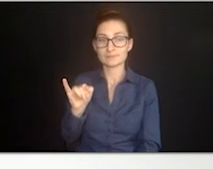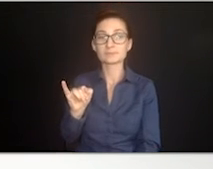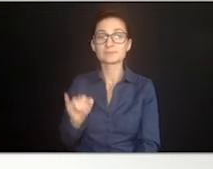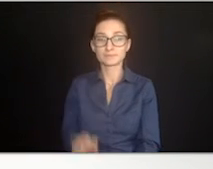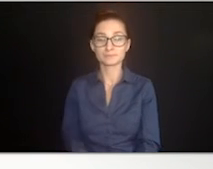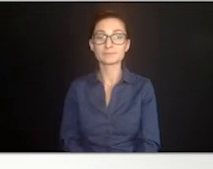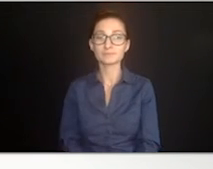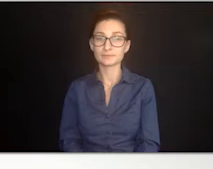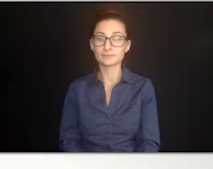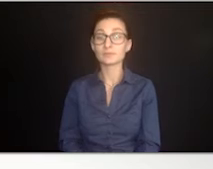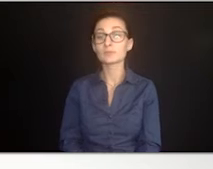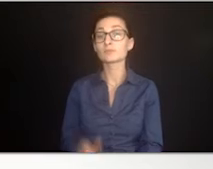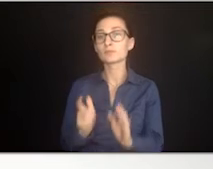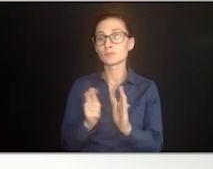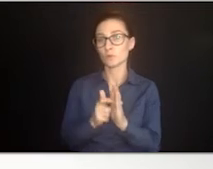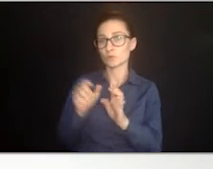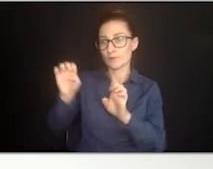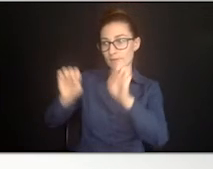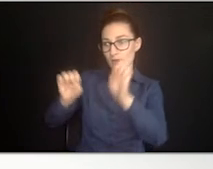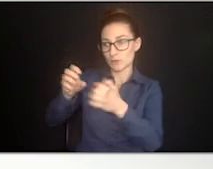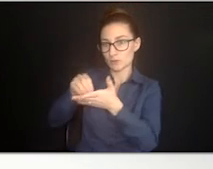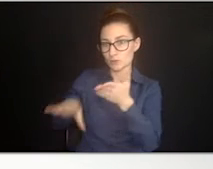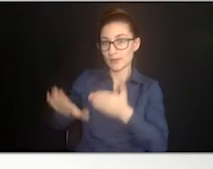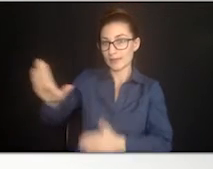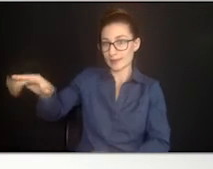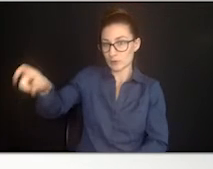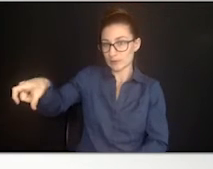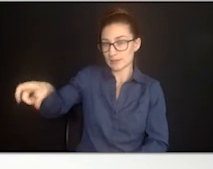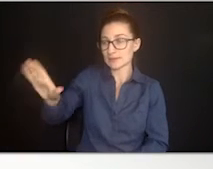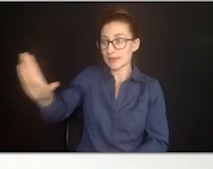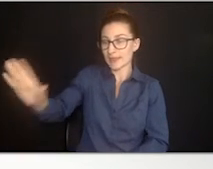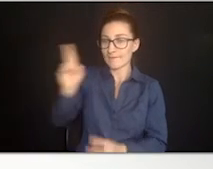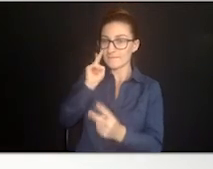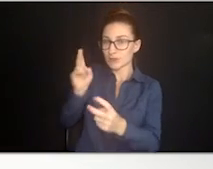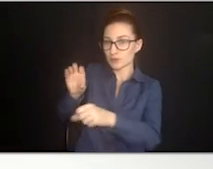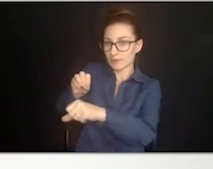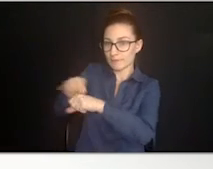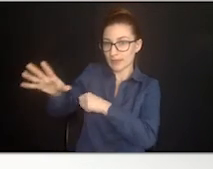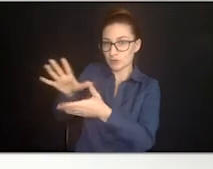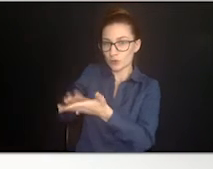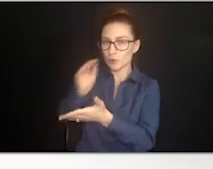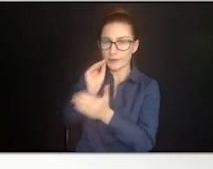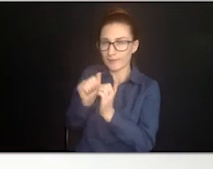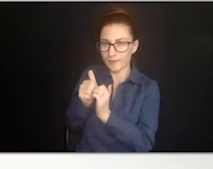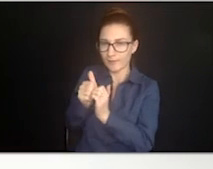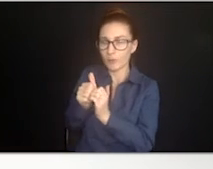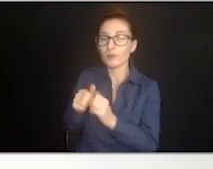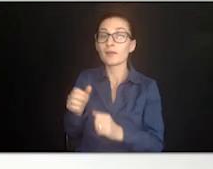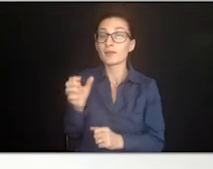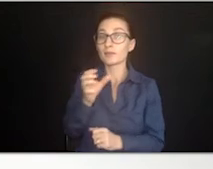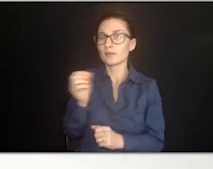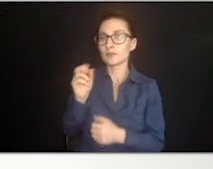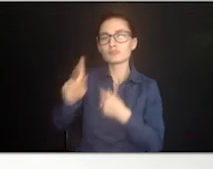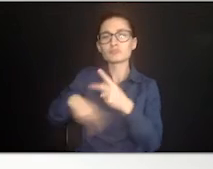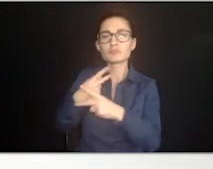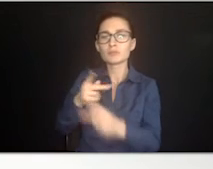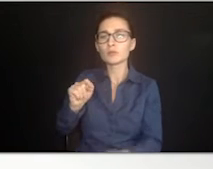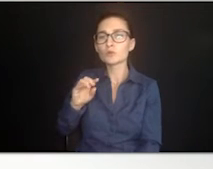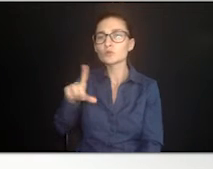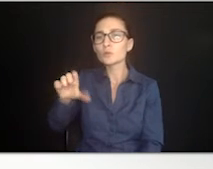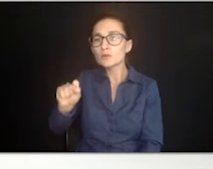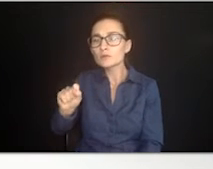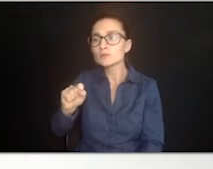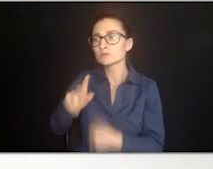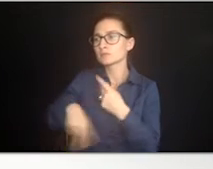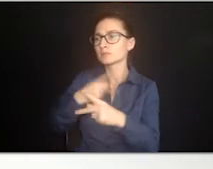the student to see exactly what their needs are, how their vision affects their learning, and what tools or